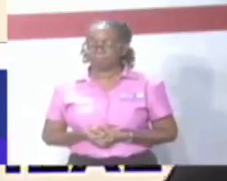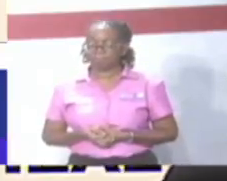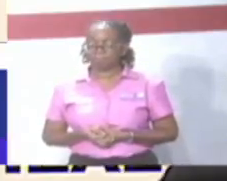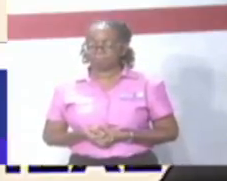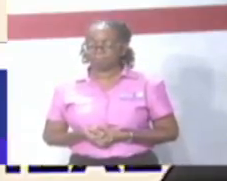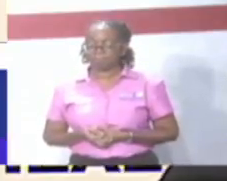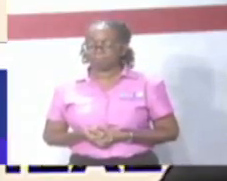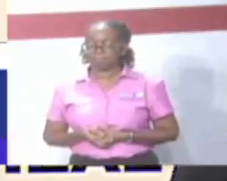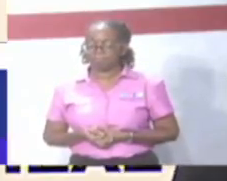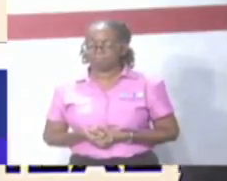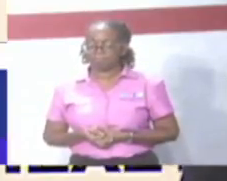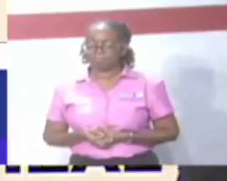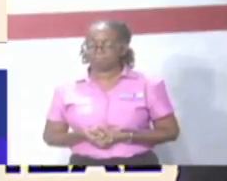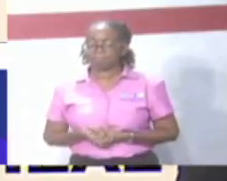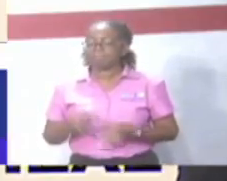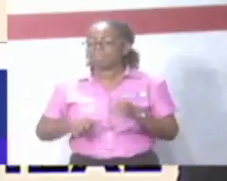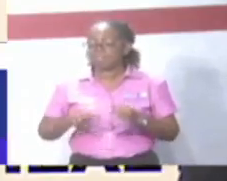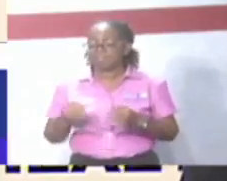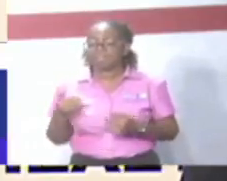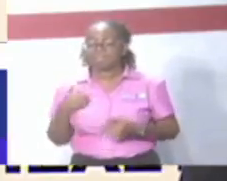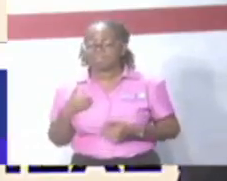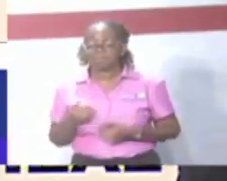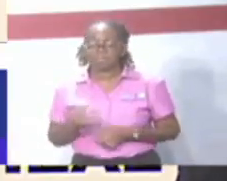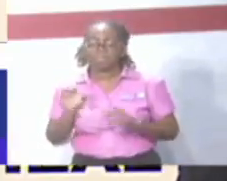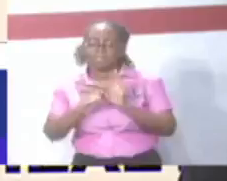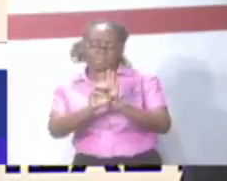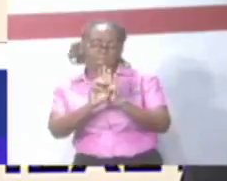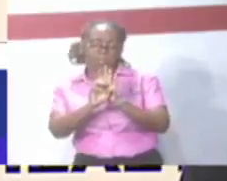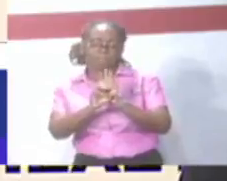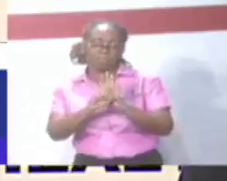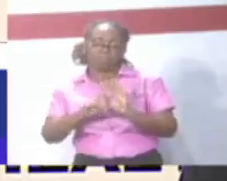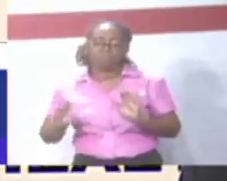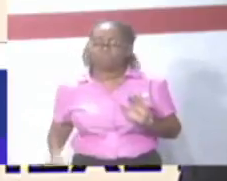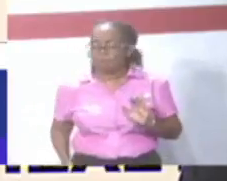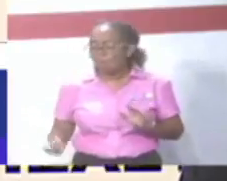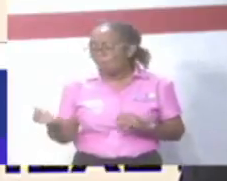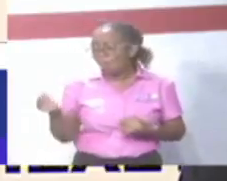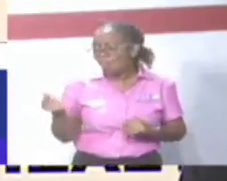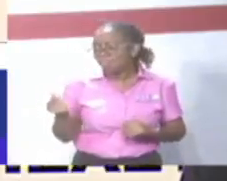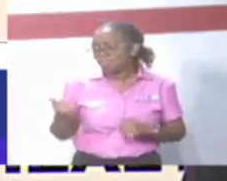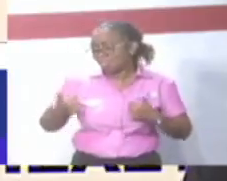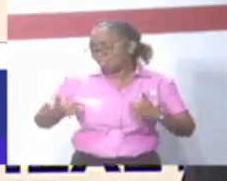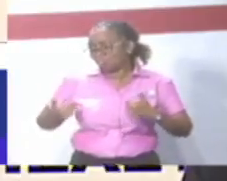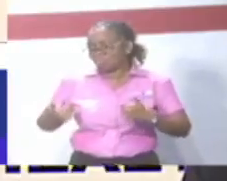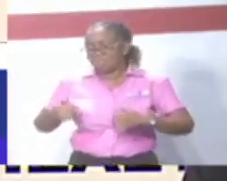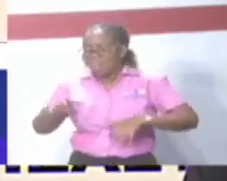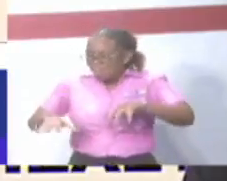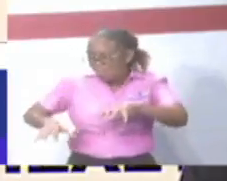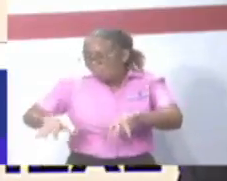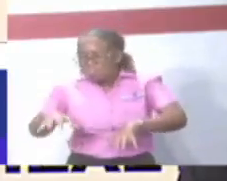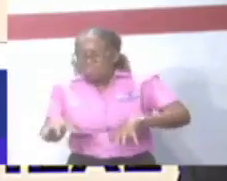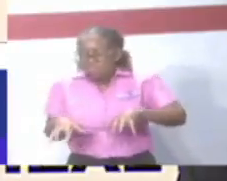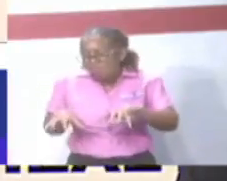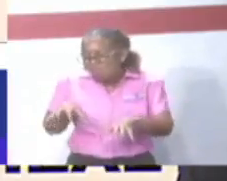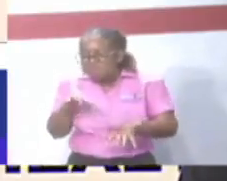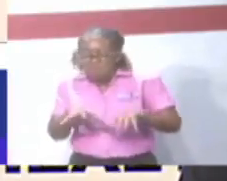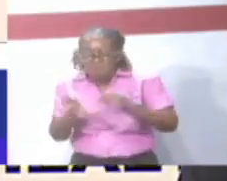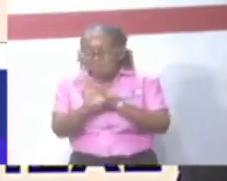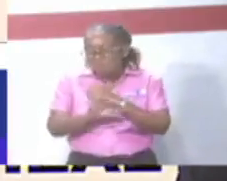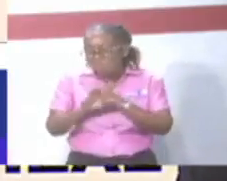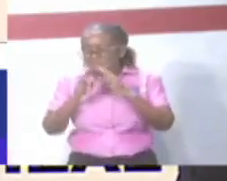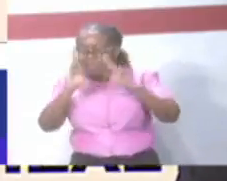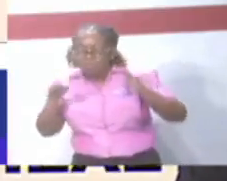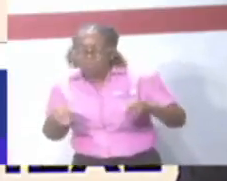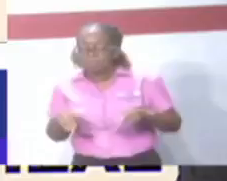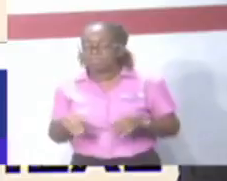old house, people are not going to come and rob you, because this guard dog will bite first, ask questions later. And this